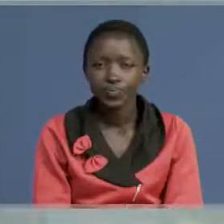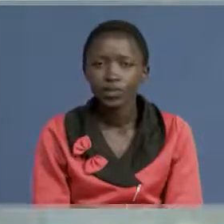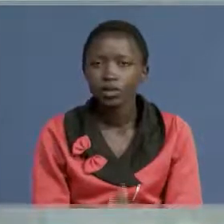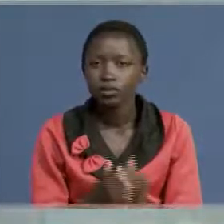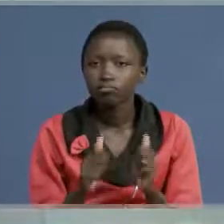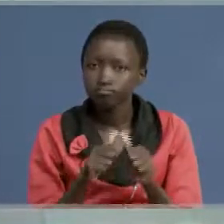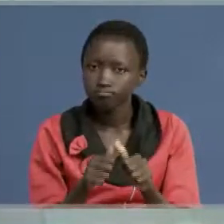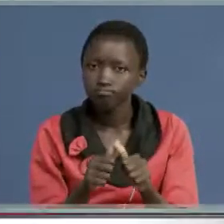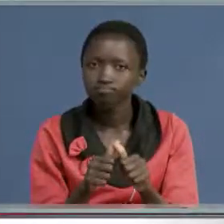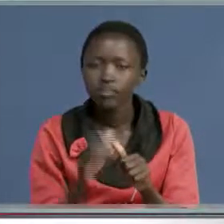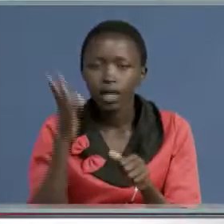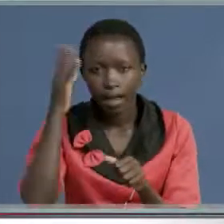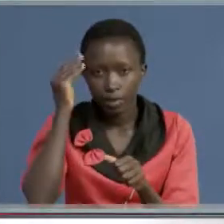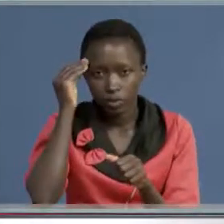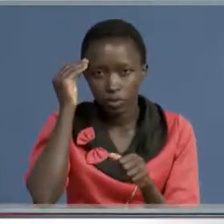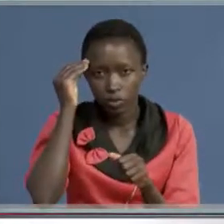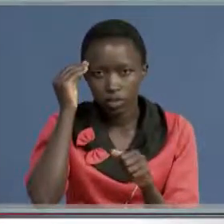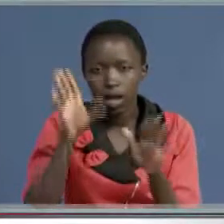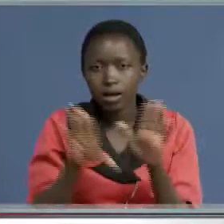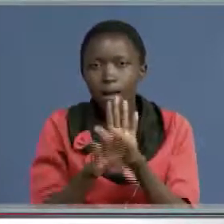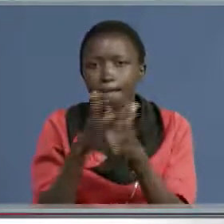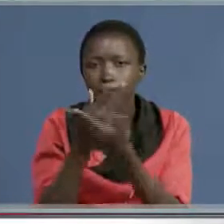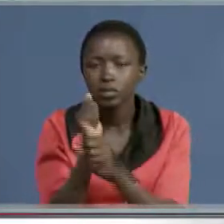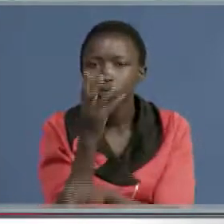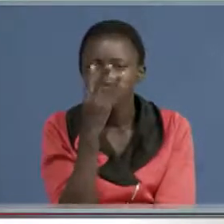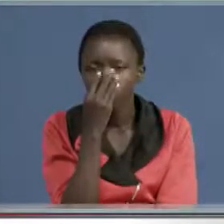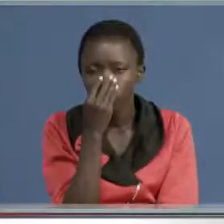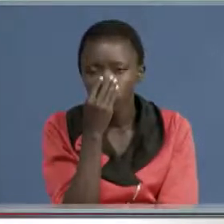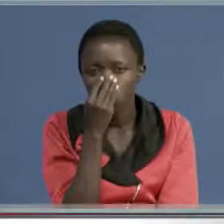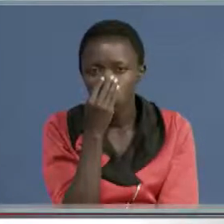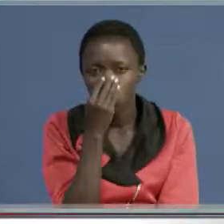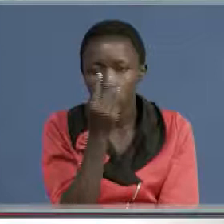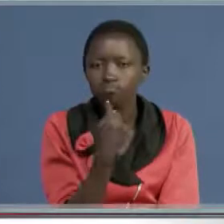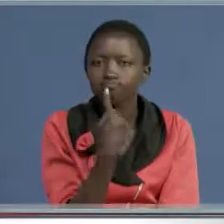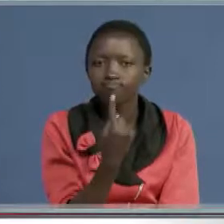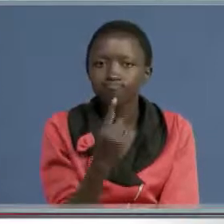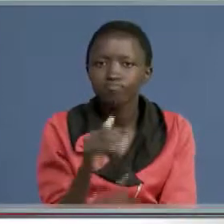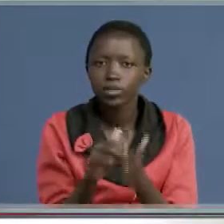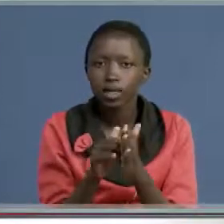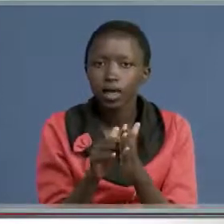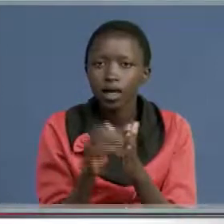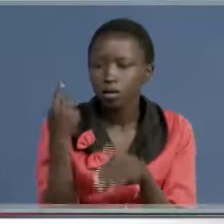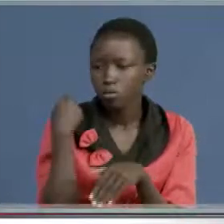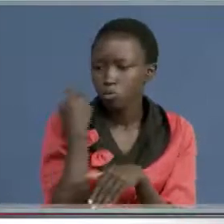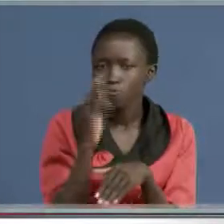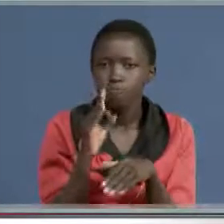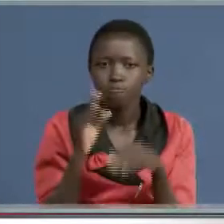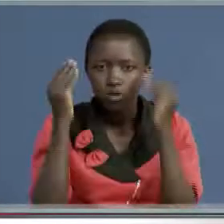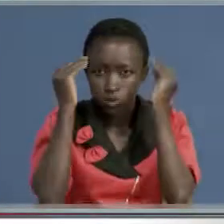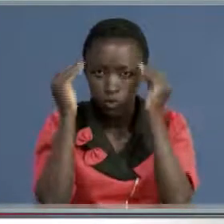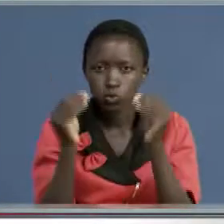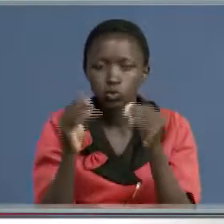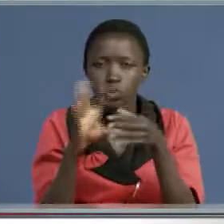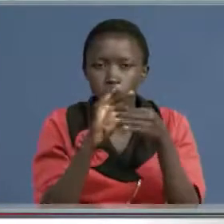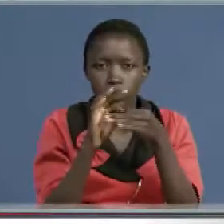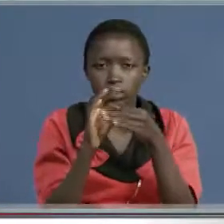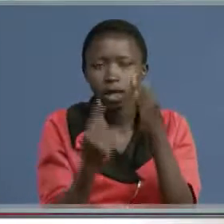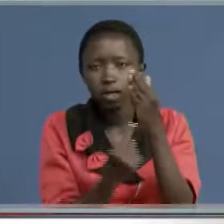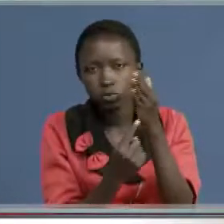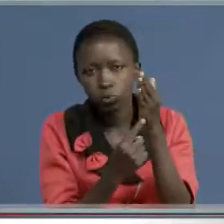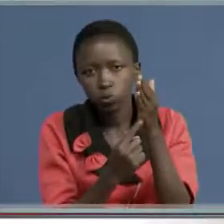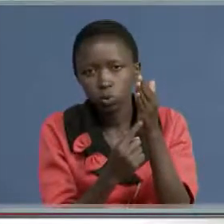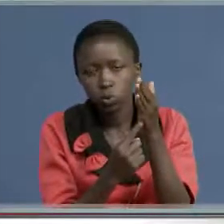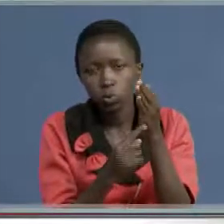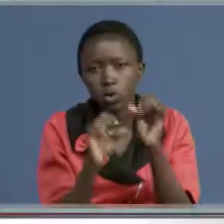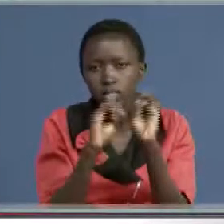And still on education, Deputy President William Ruto says the number of students joining technical training